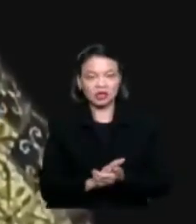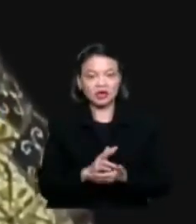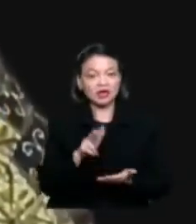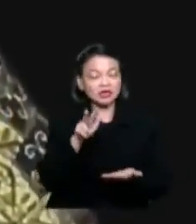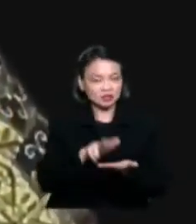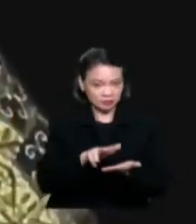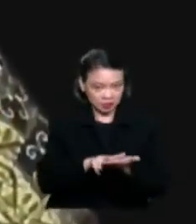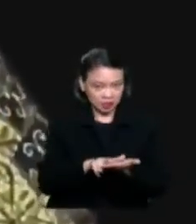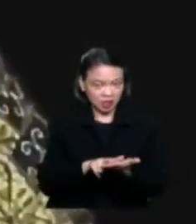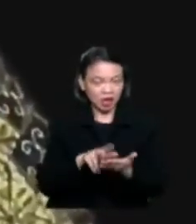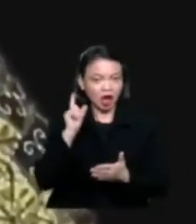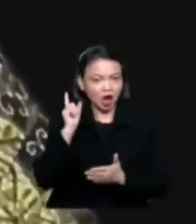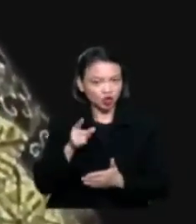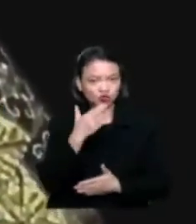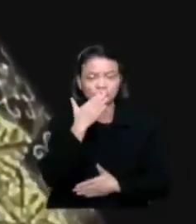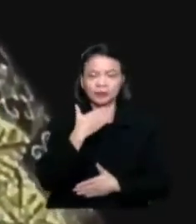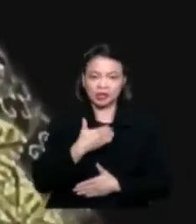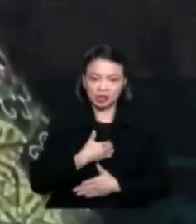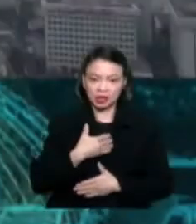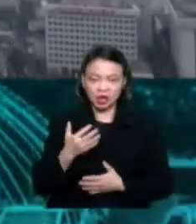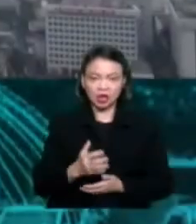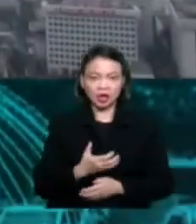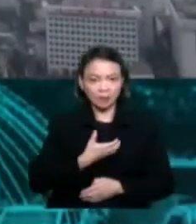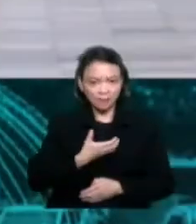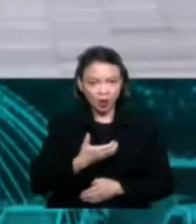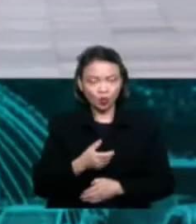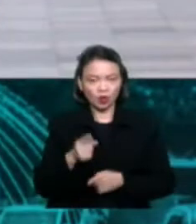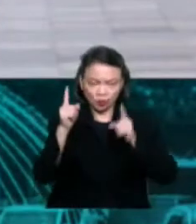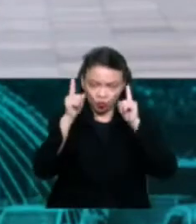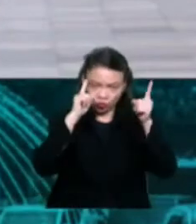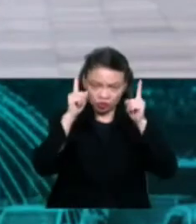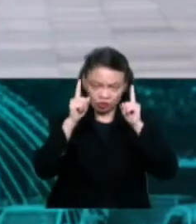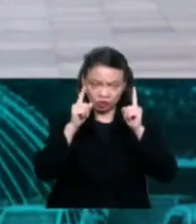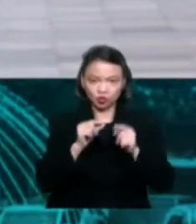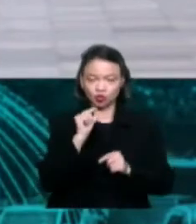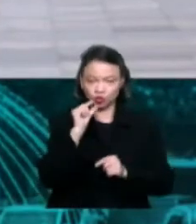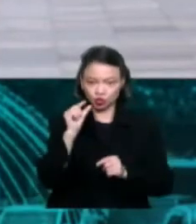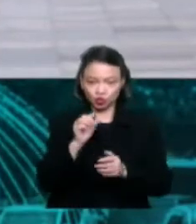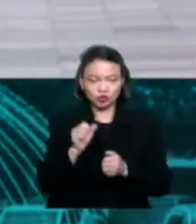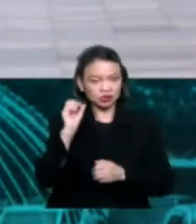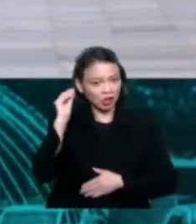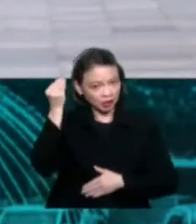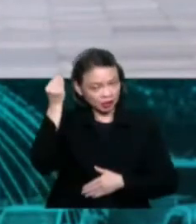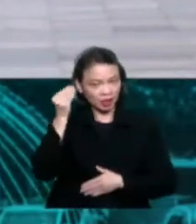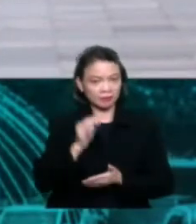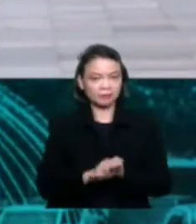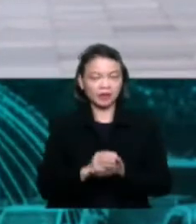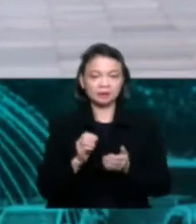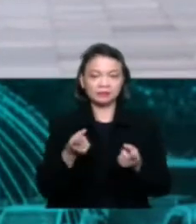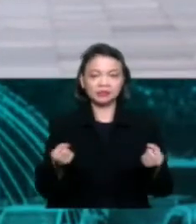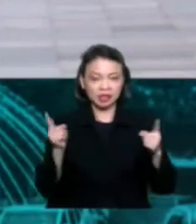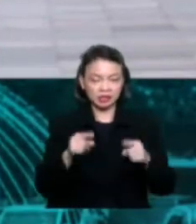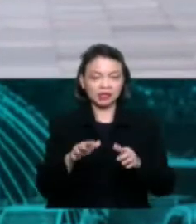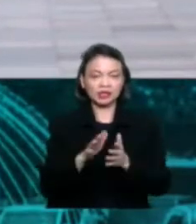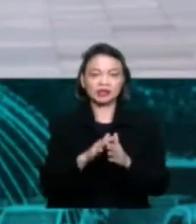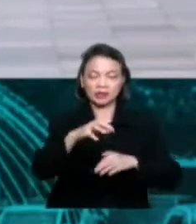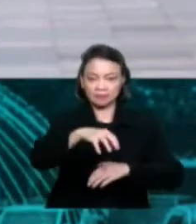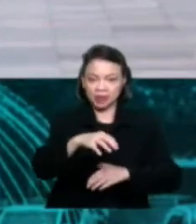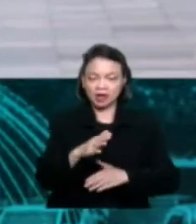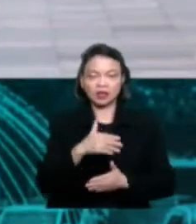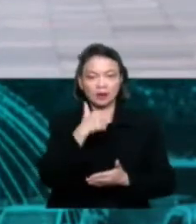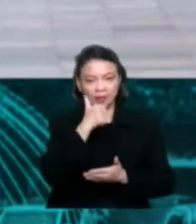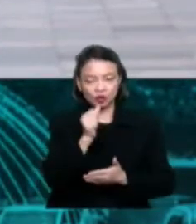to make Jakarta is better living conditions, and make sure that we are all happy